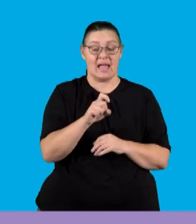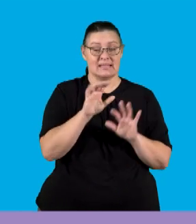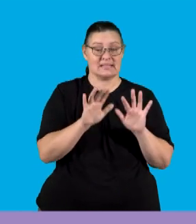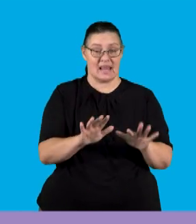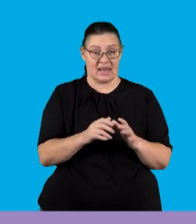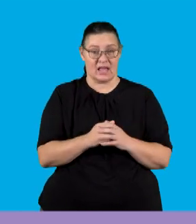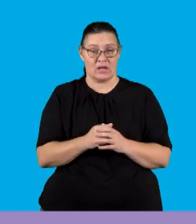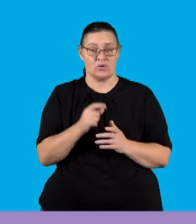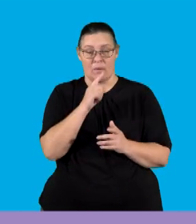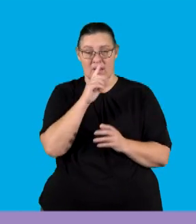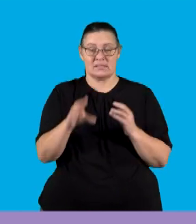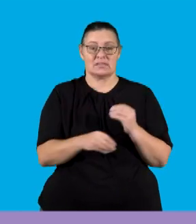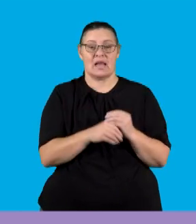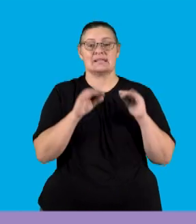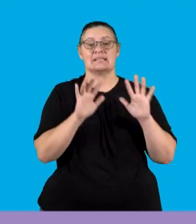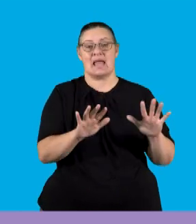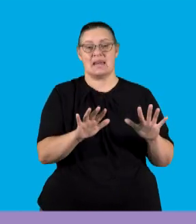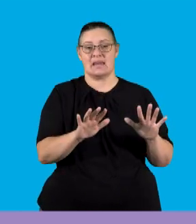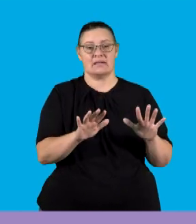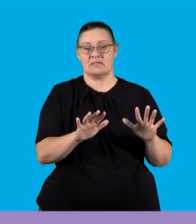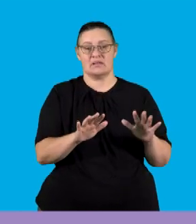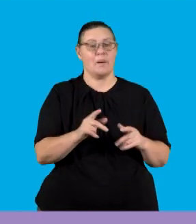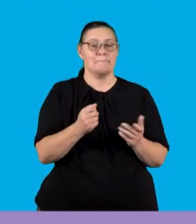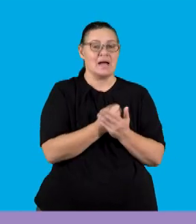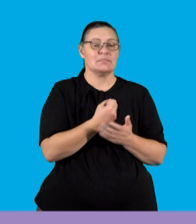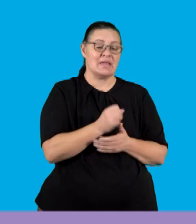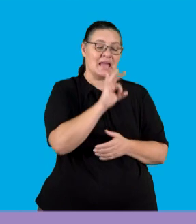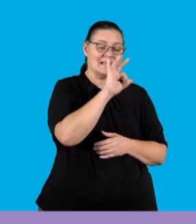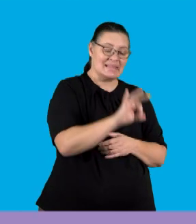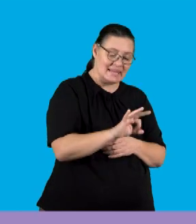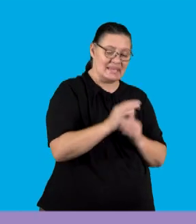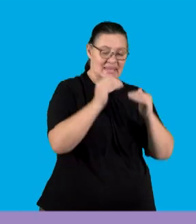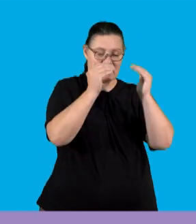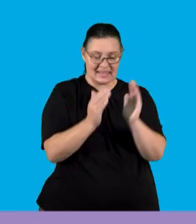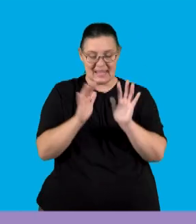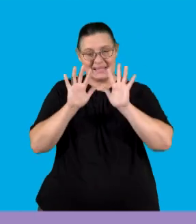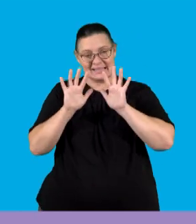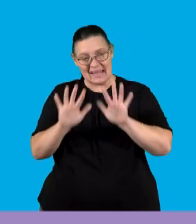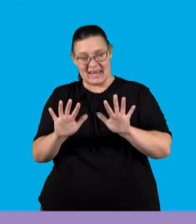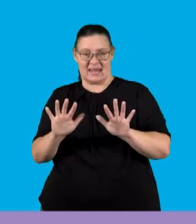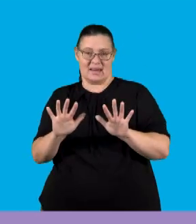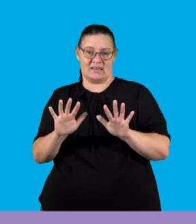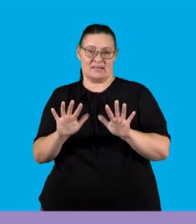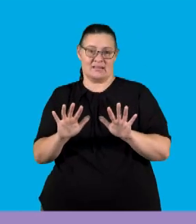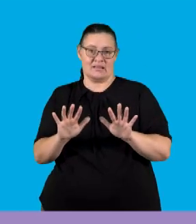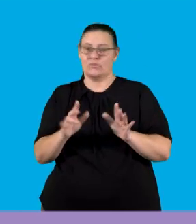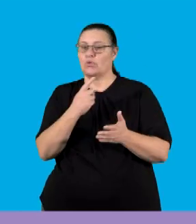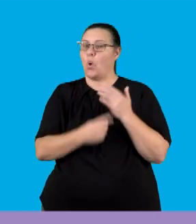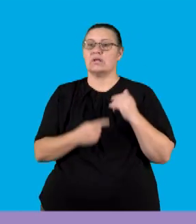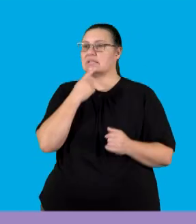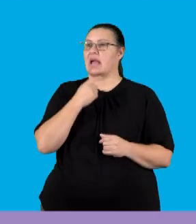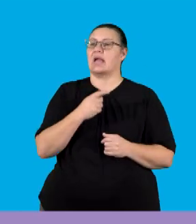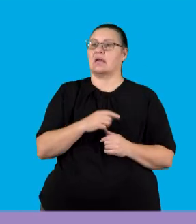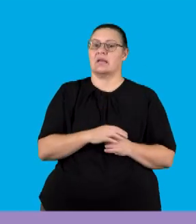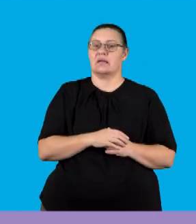if x is 10, learners usually substitute 10 in the place of 3x instead of substituting it in the place